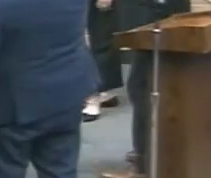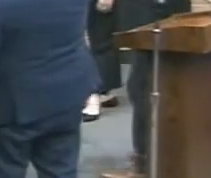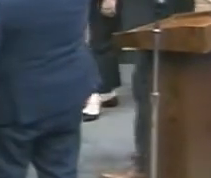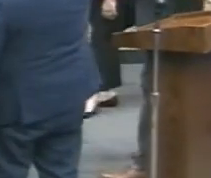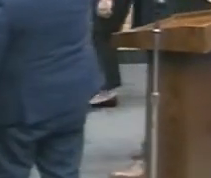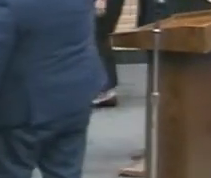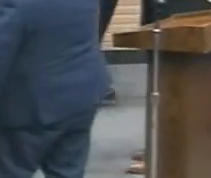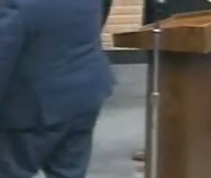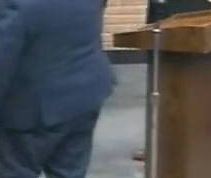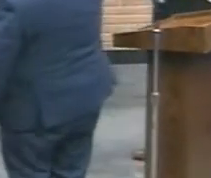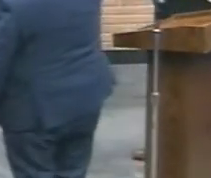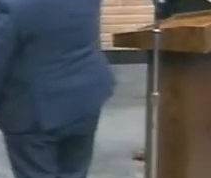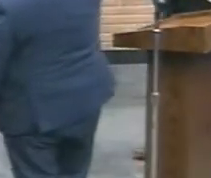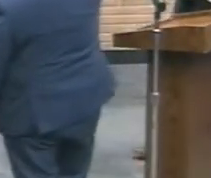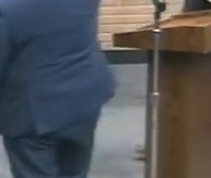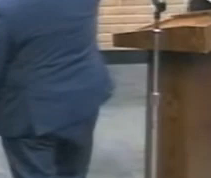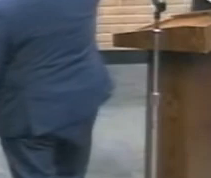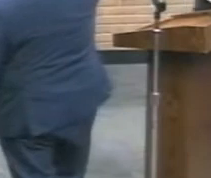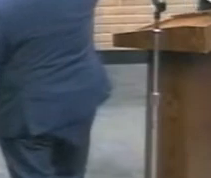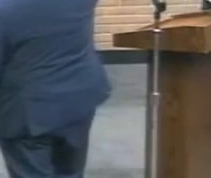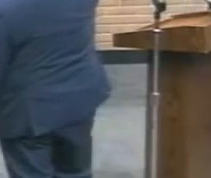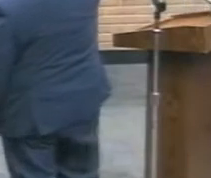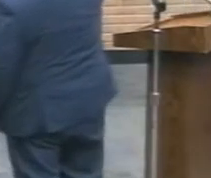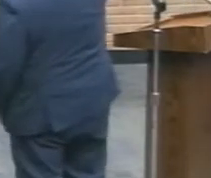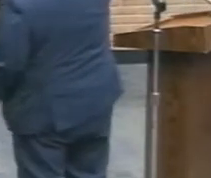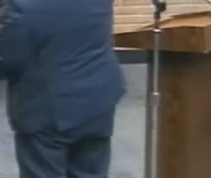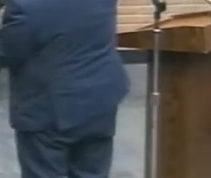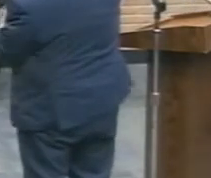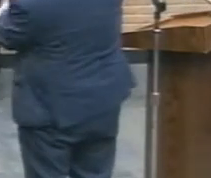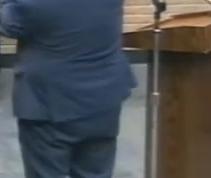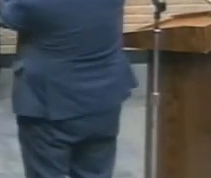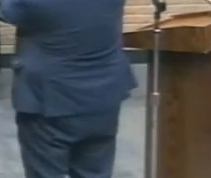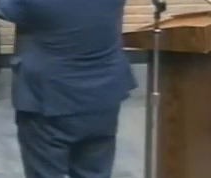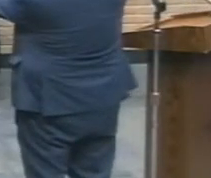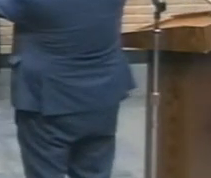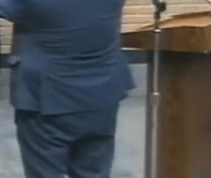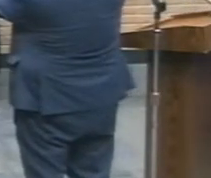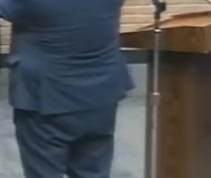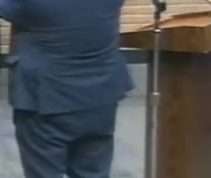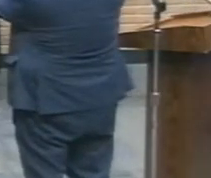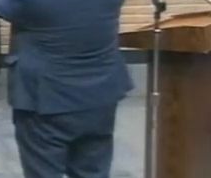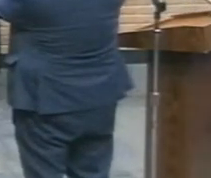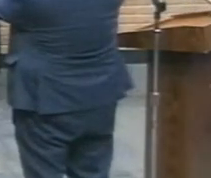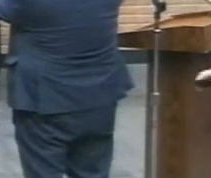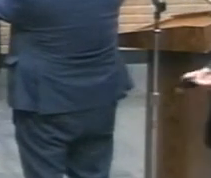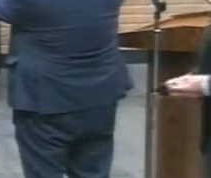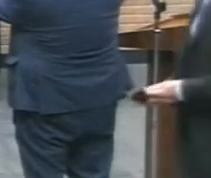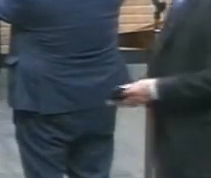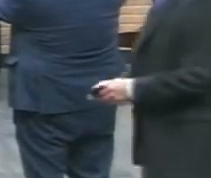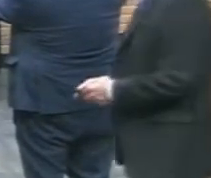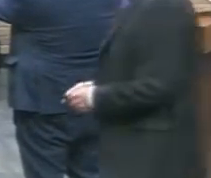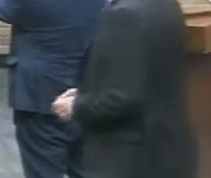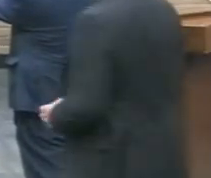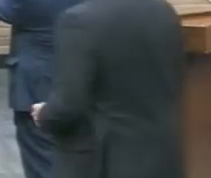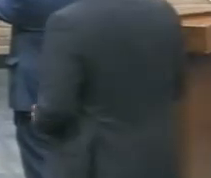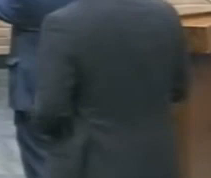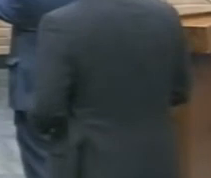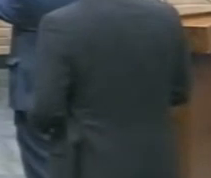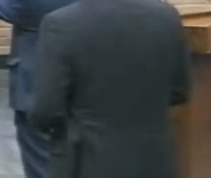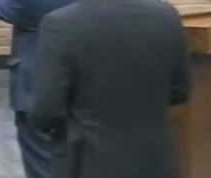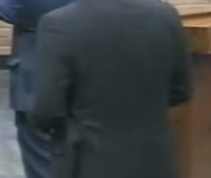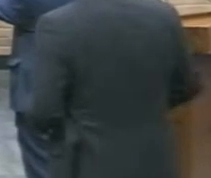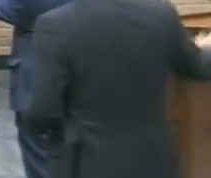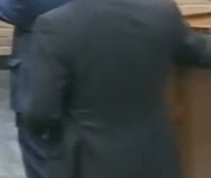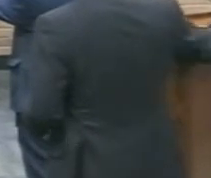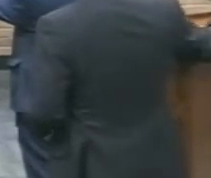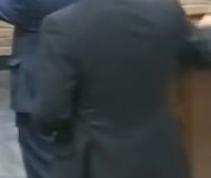What were you before? I was a principal at MLB. What's that? Principal at Oh, engineering. Alright. So I did that. So, There we go. so no, it's